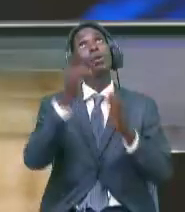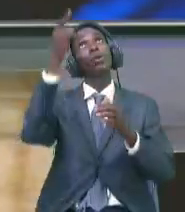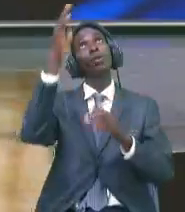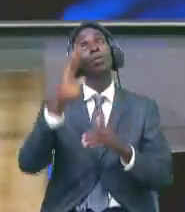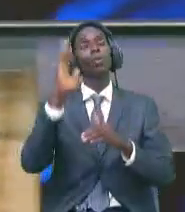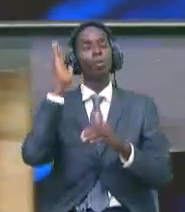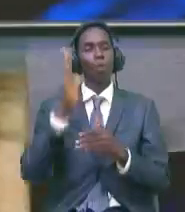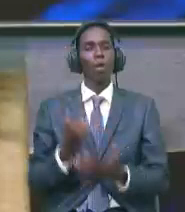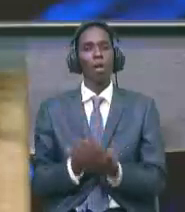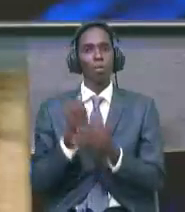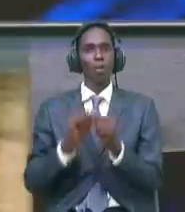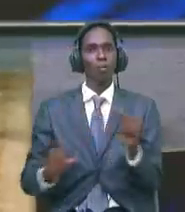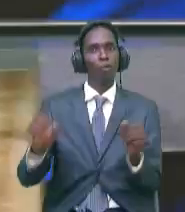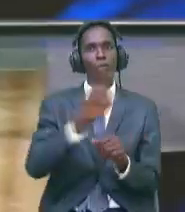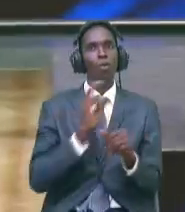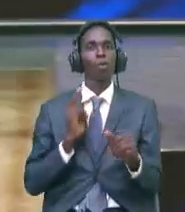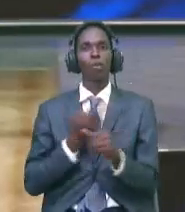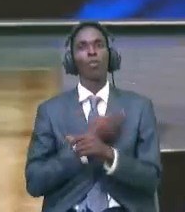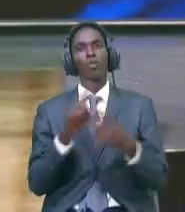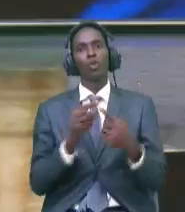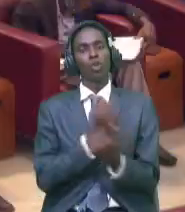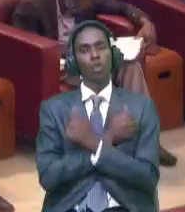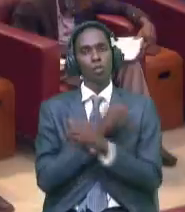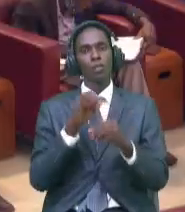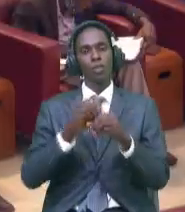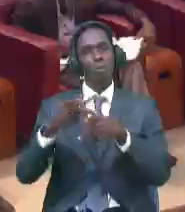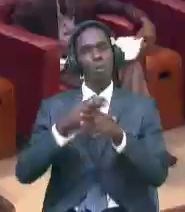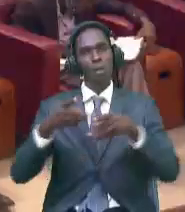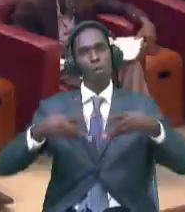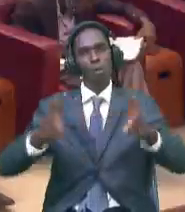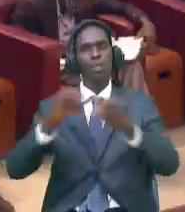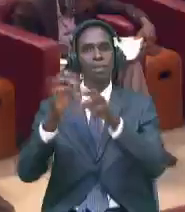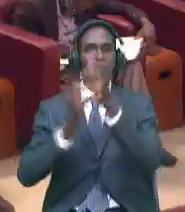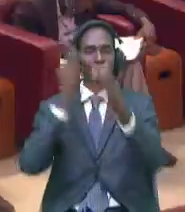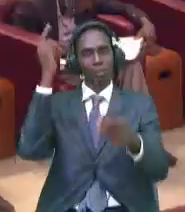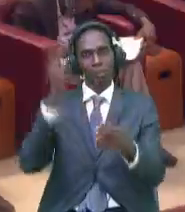will love in a practical way in Jesus' name.